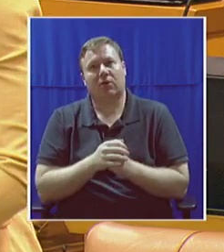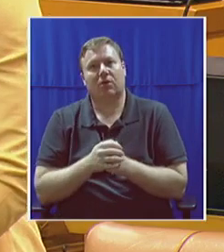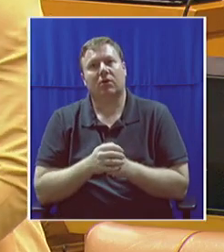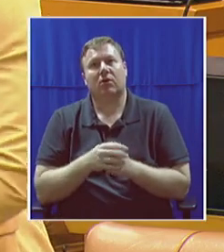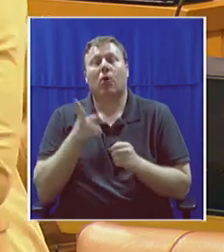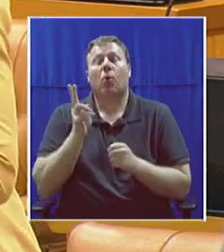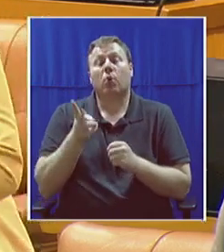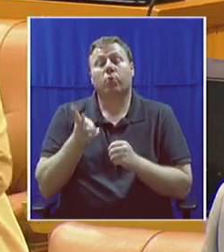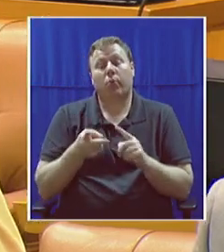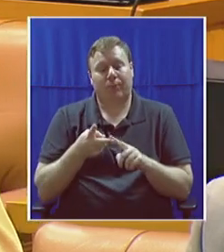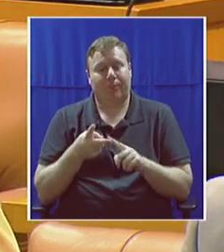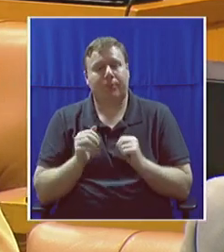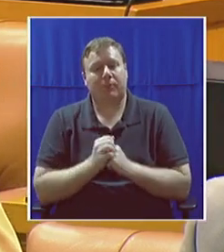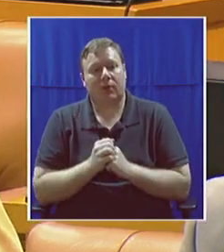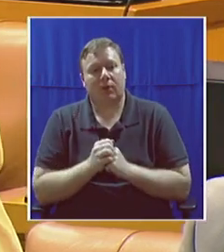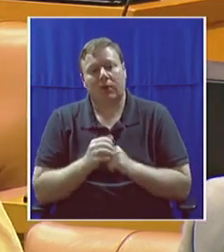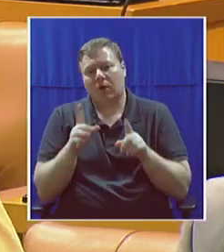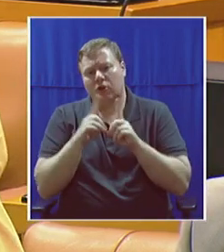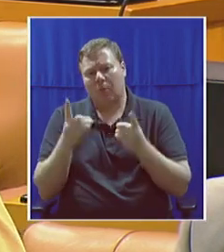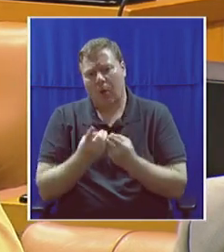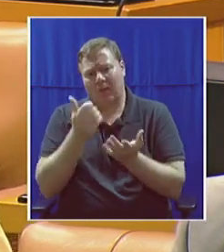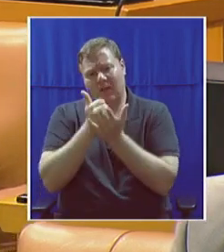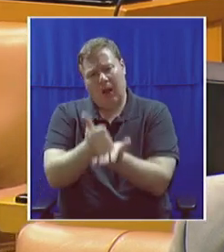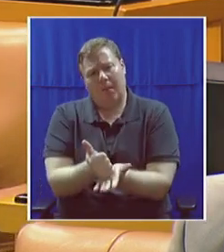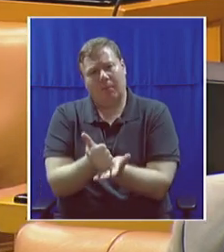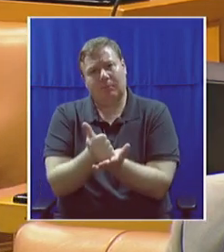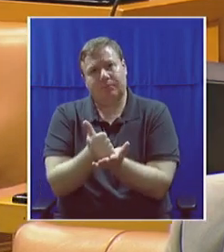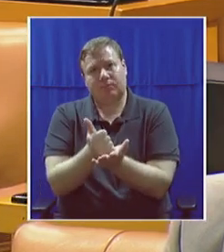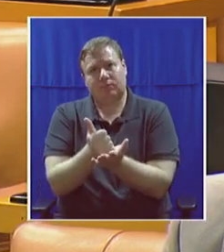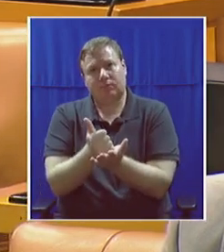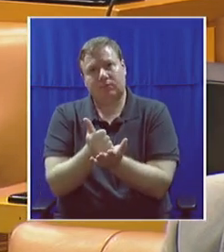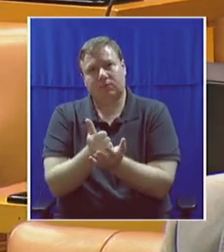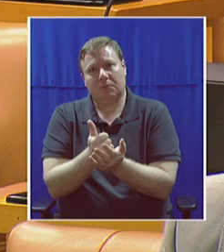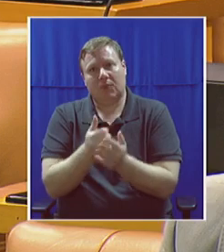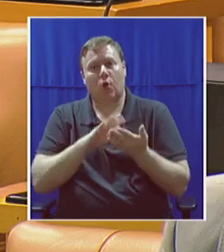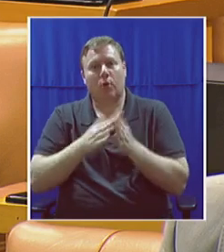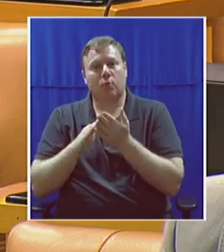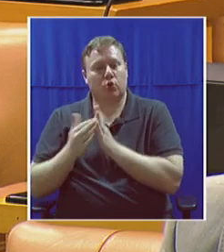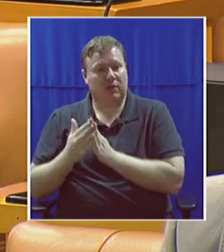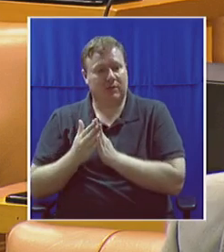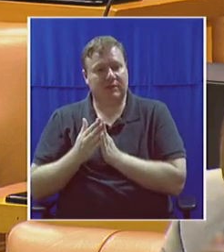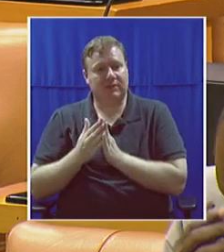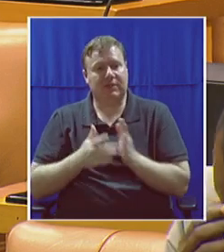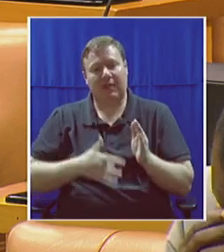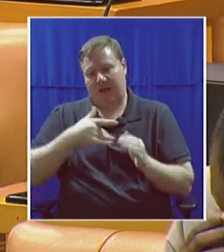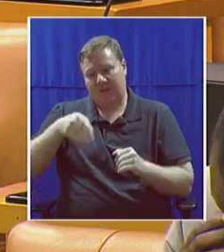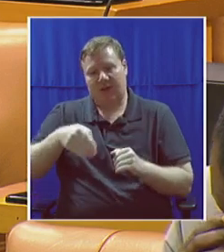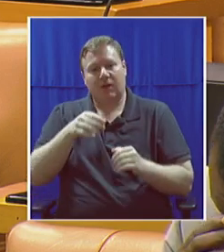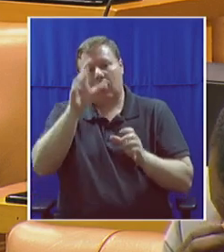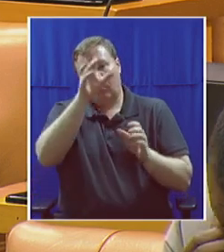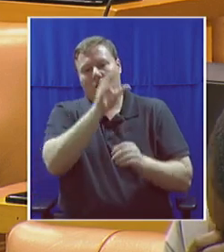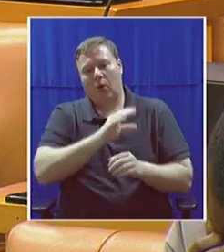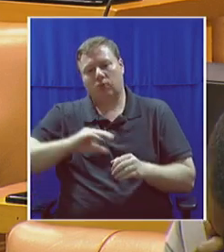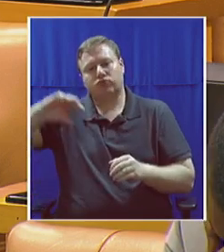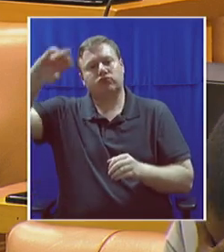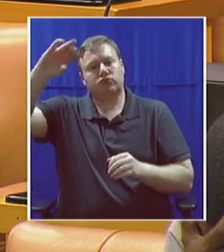also how will the department assist those indigenous communities living along the oceans to